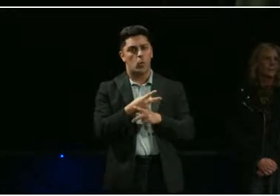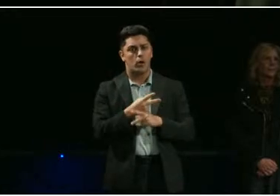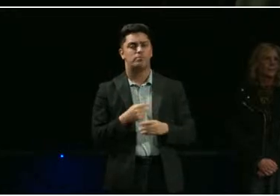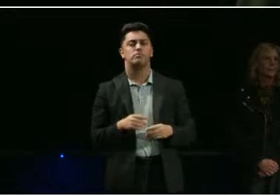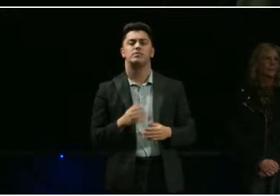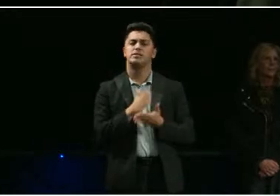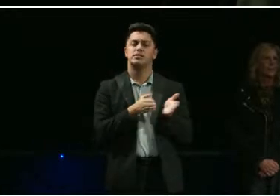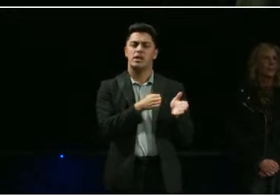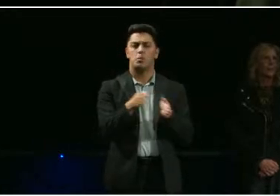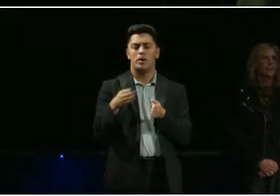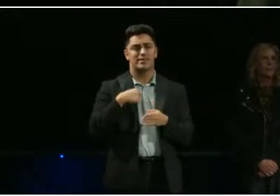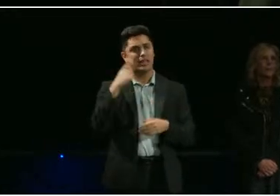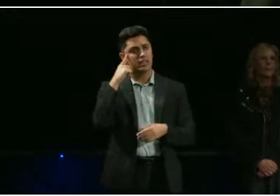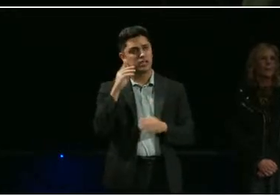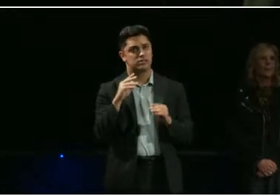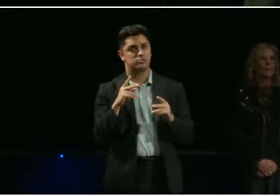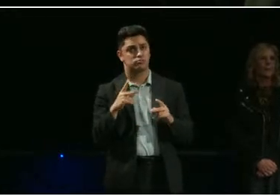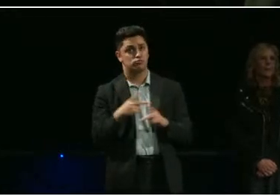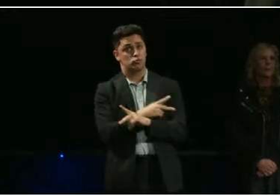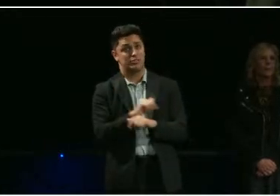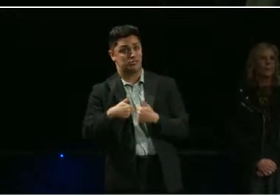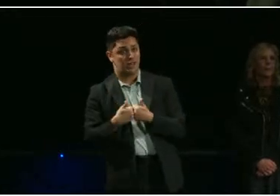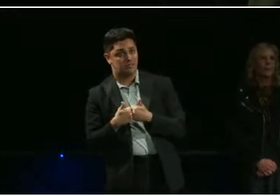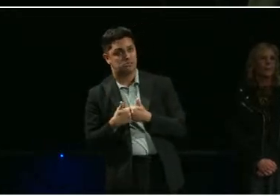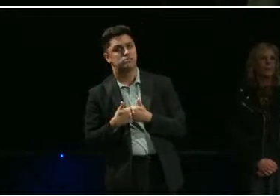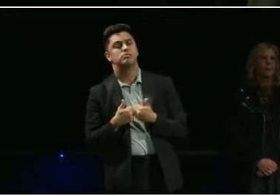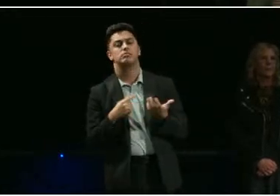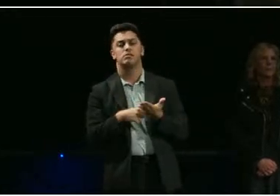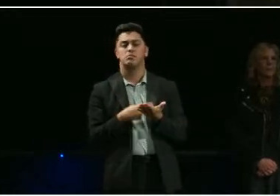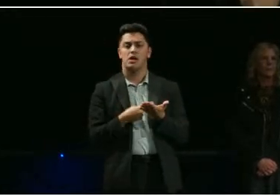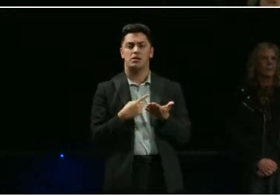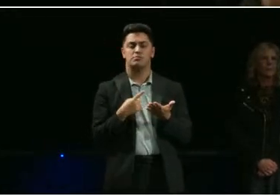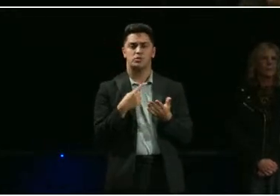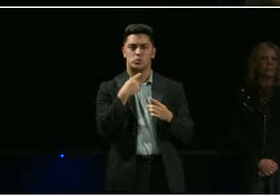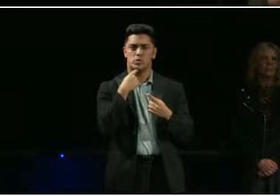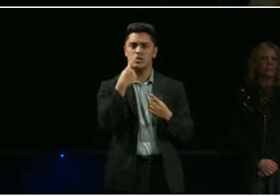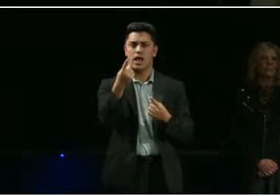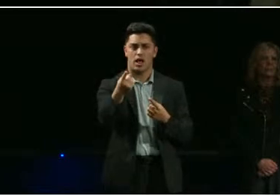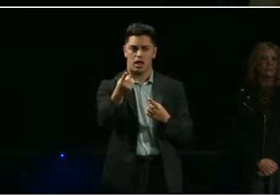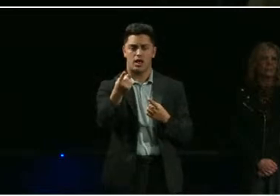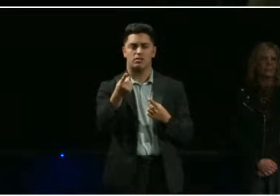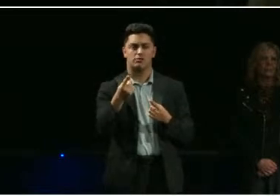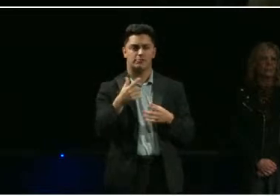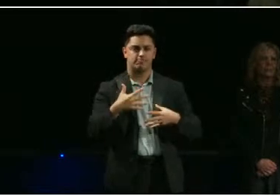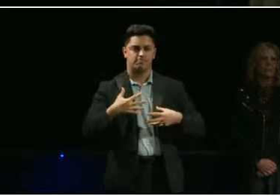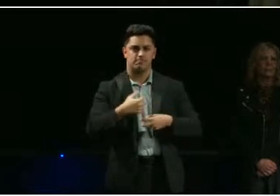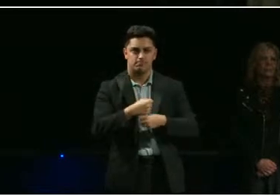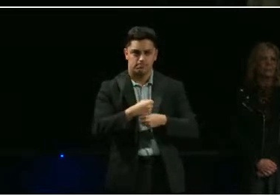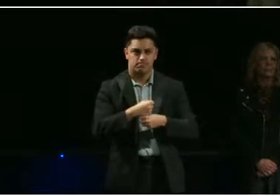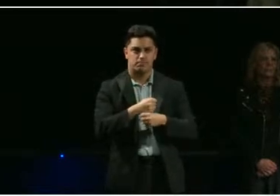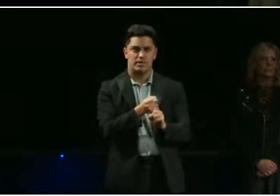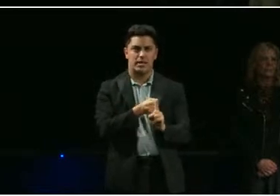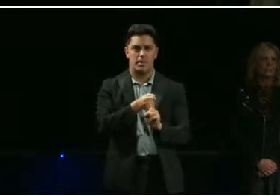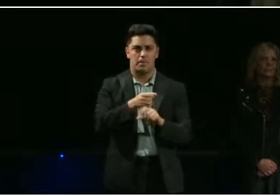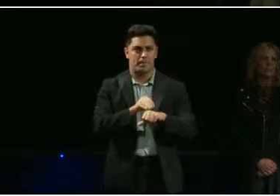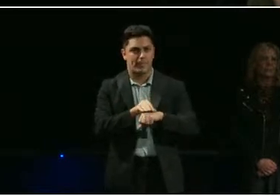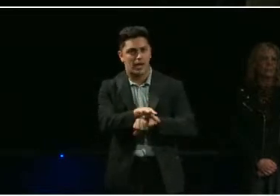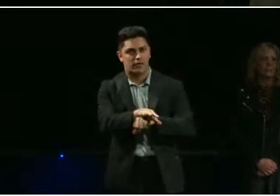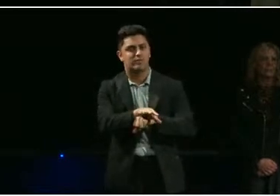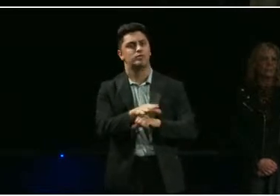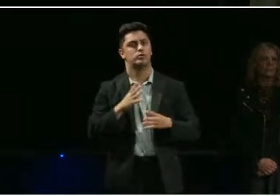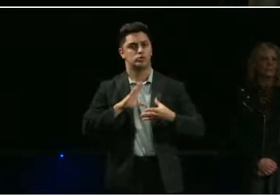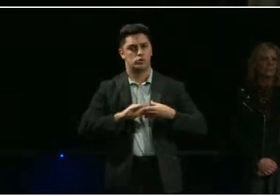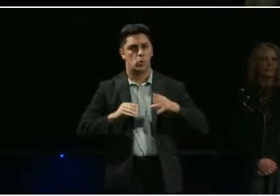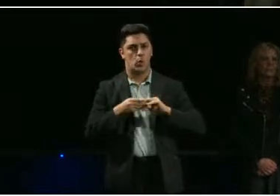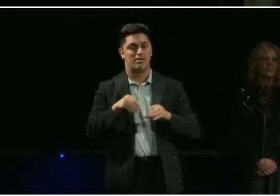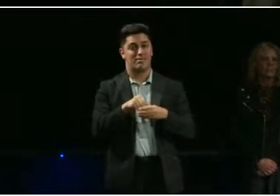in some ways, I think it's more challenging sometimes to tell a concise, impactful story in